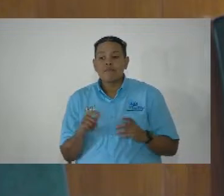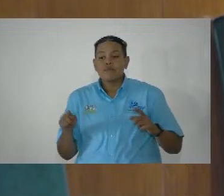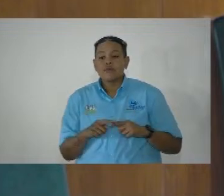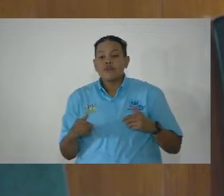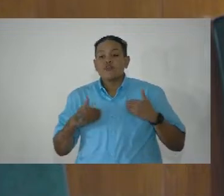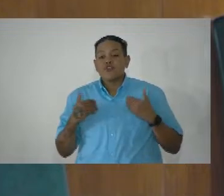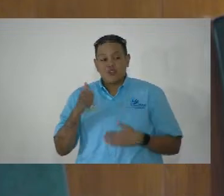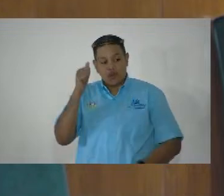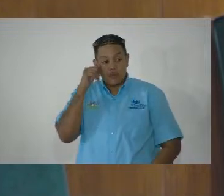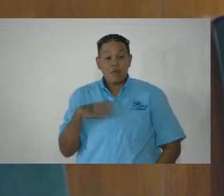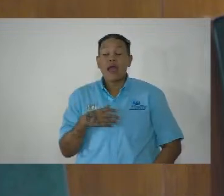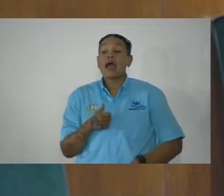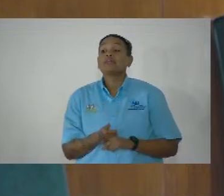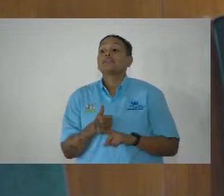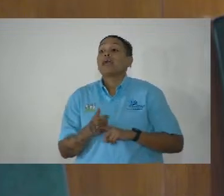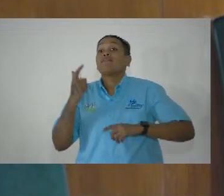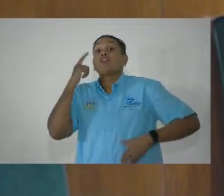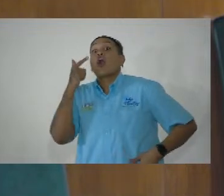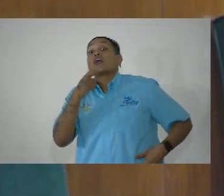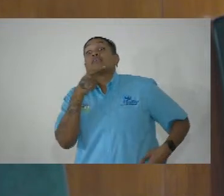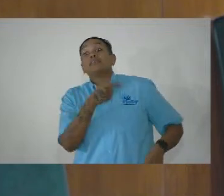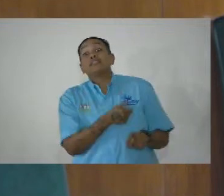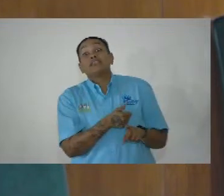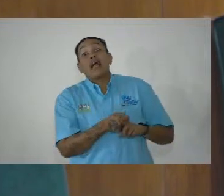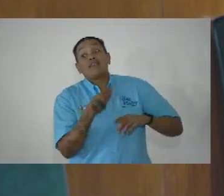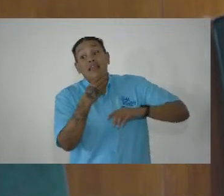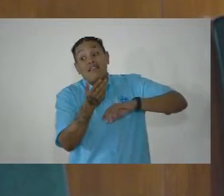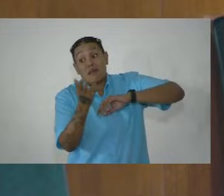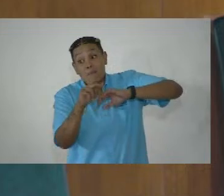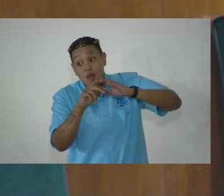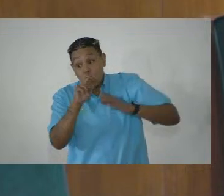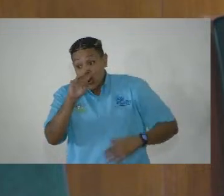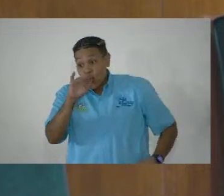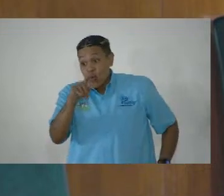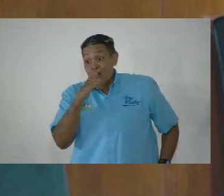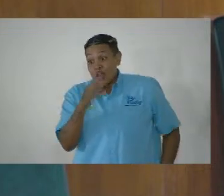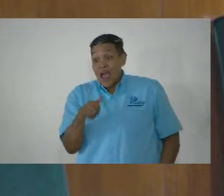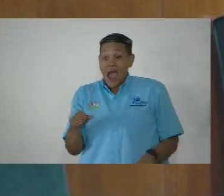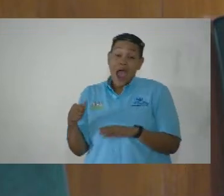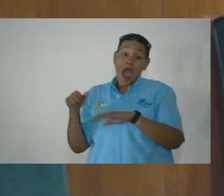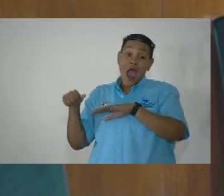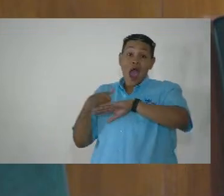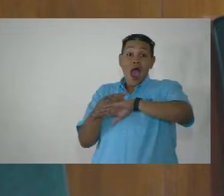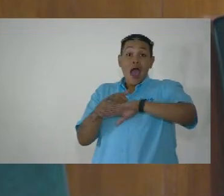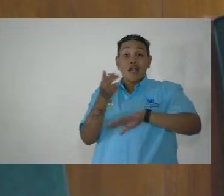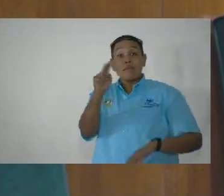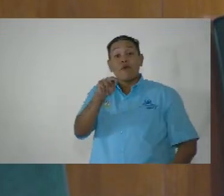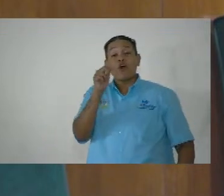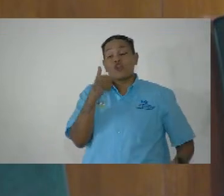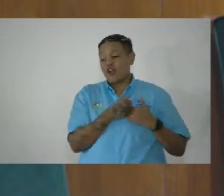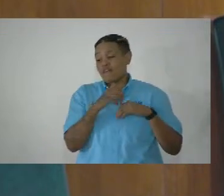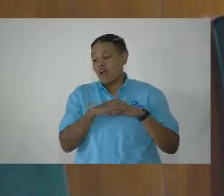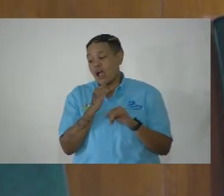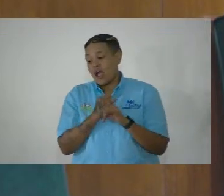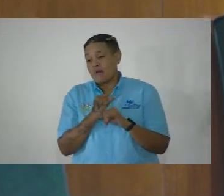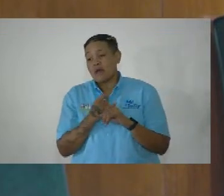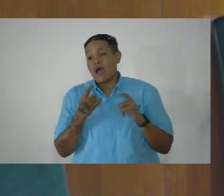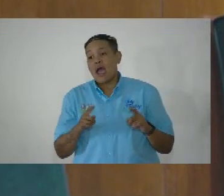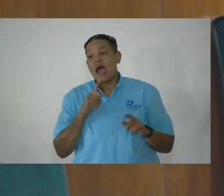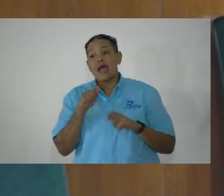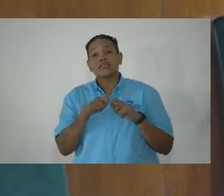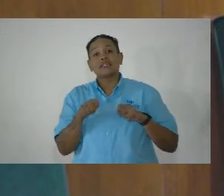was thought that he was being given bun at UWI, him take the iron and burn up his girlfriend on the campus and tied her